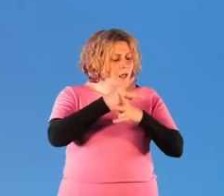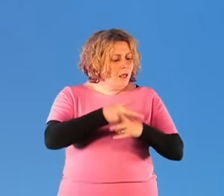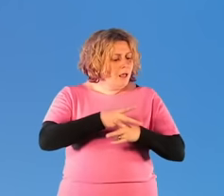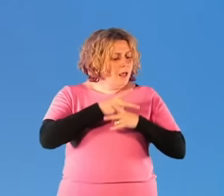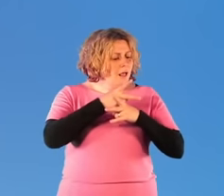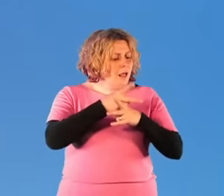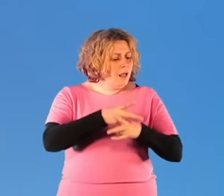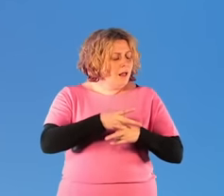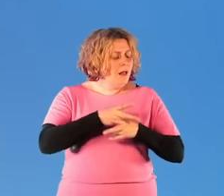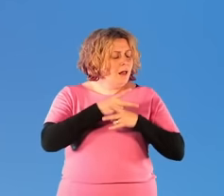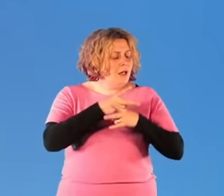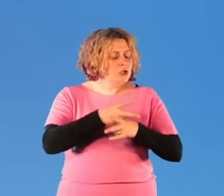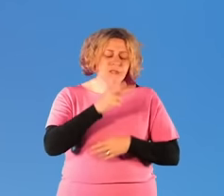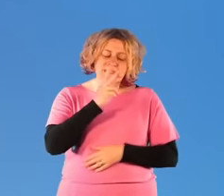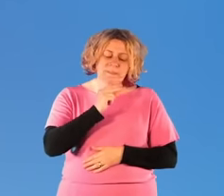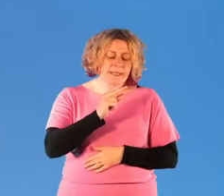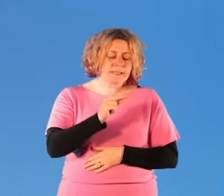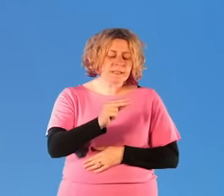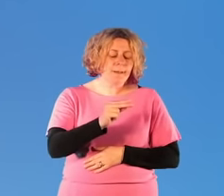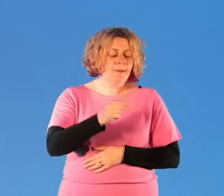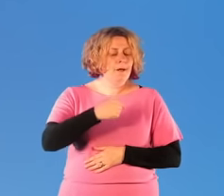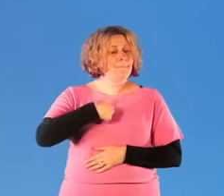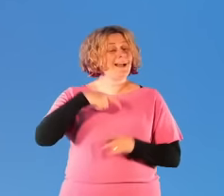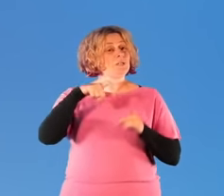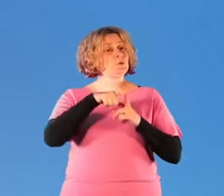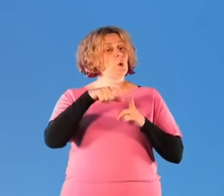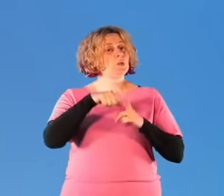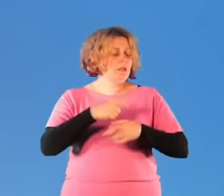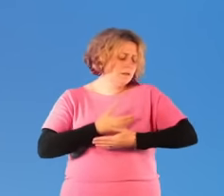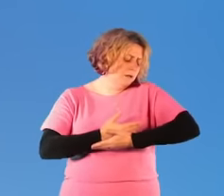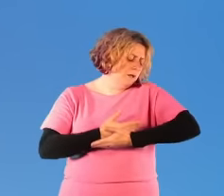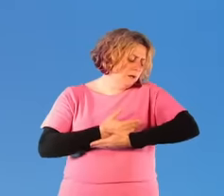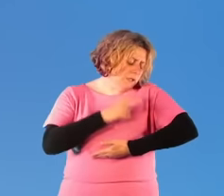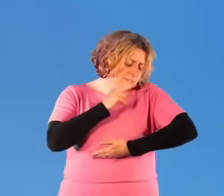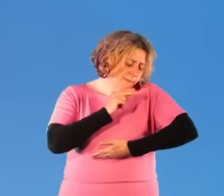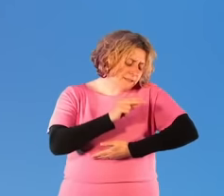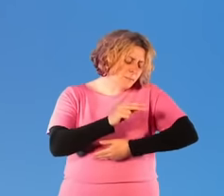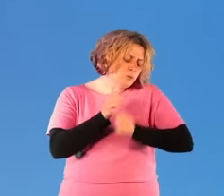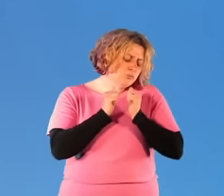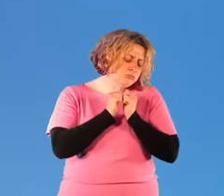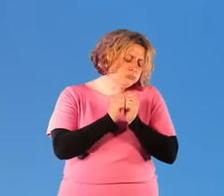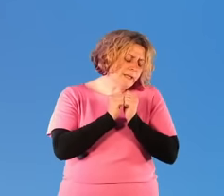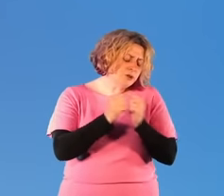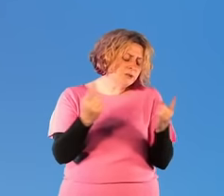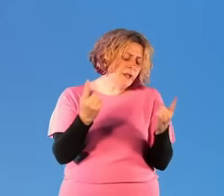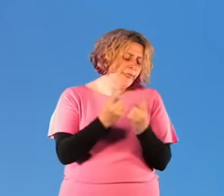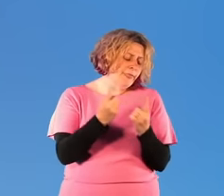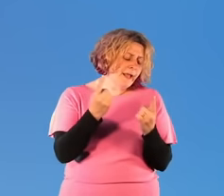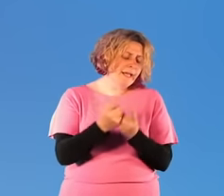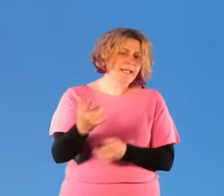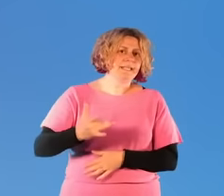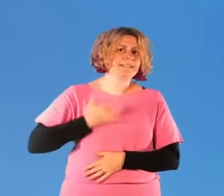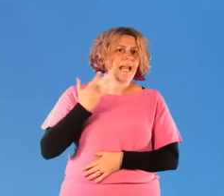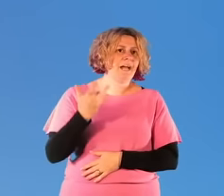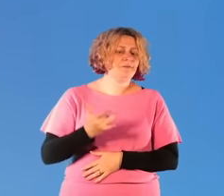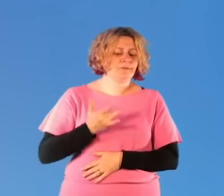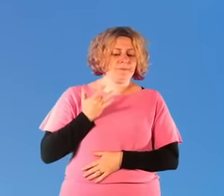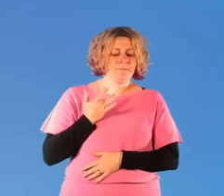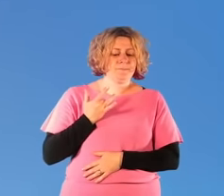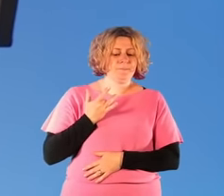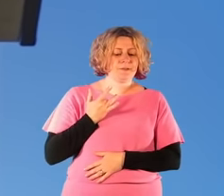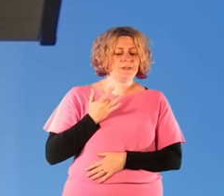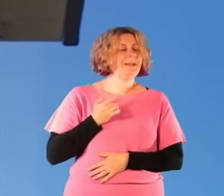like. She speaks to him as if he is the most precious thing in her life. His sisters call him the